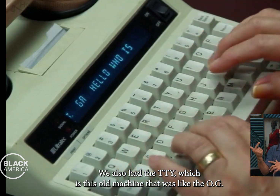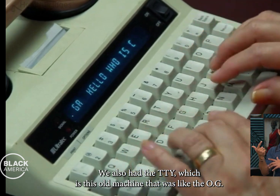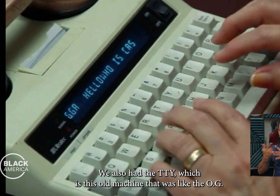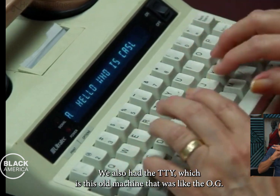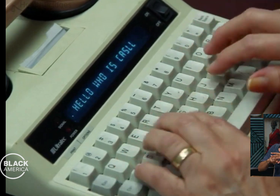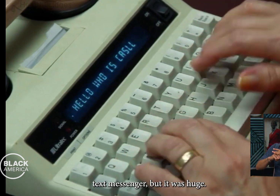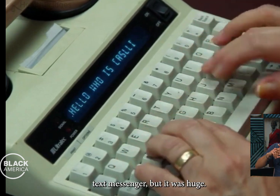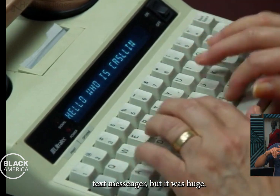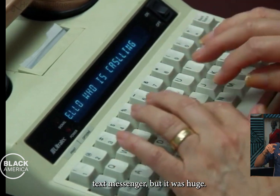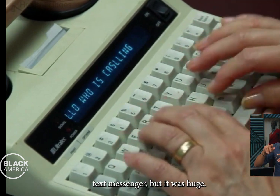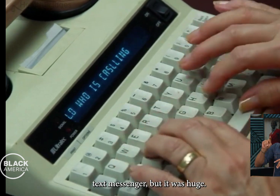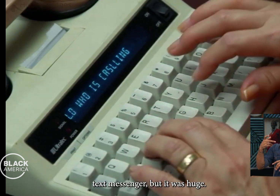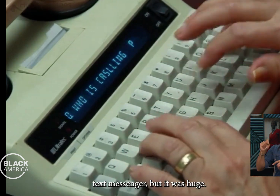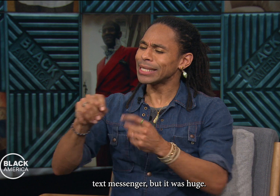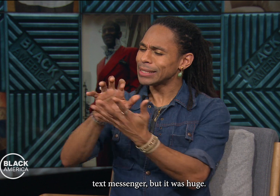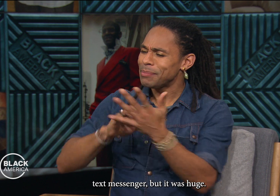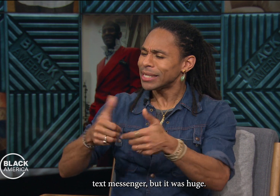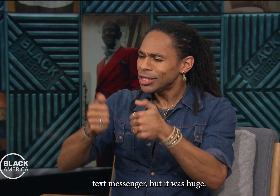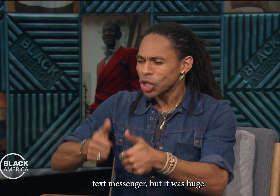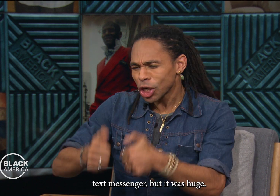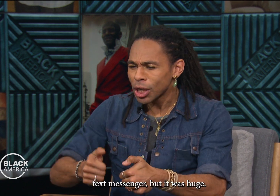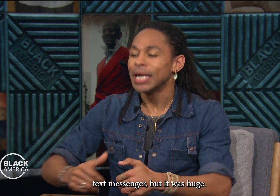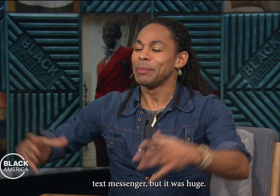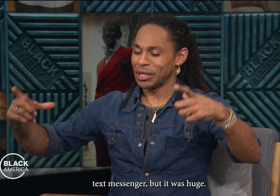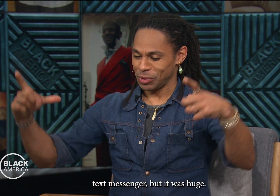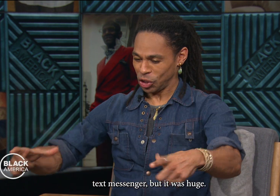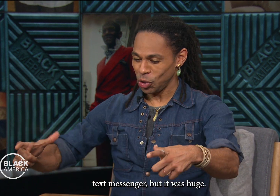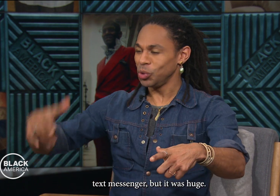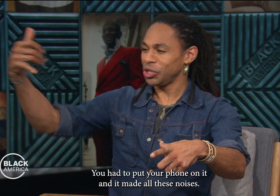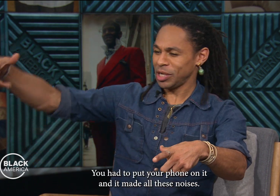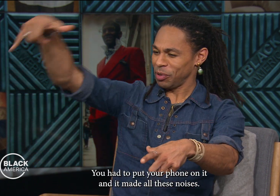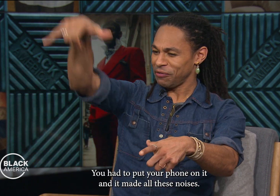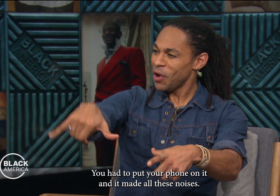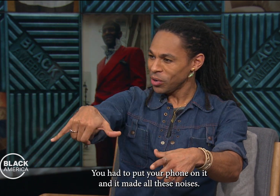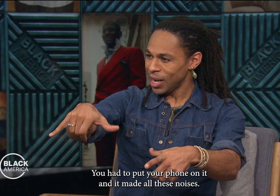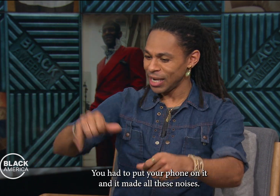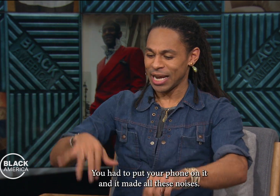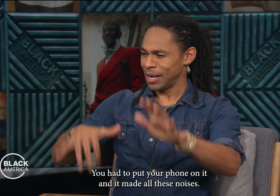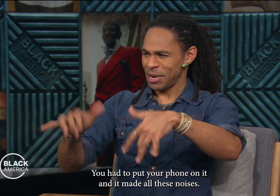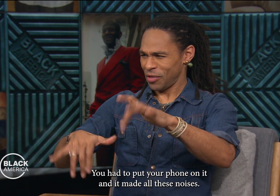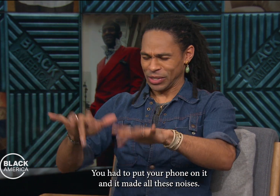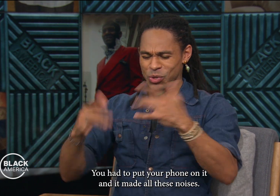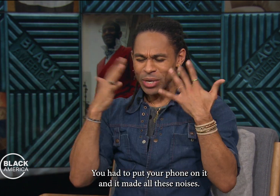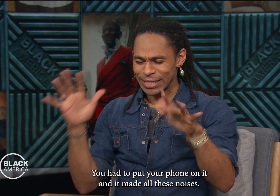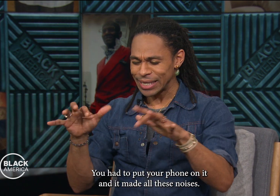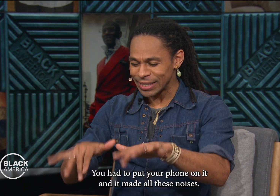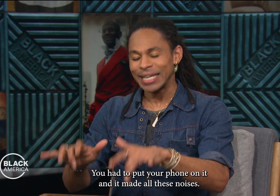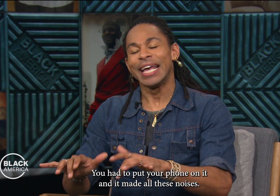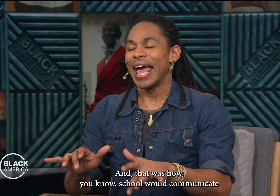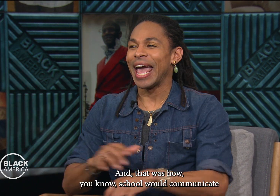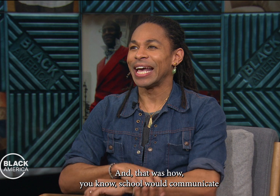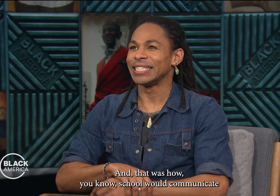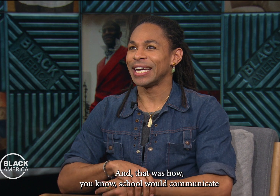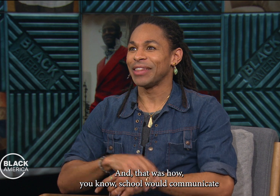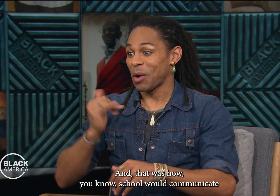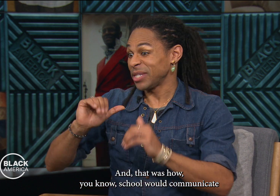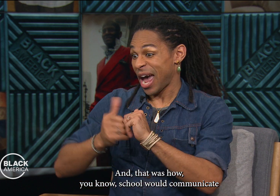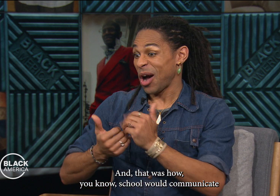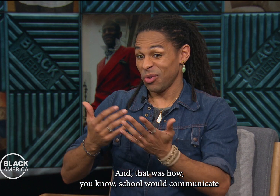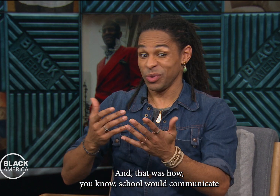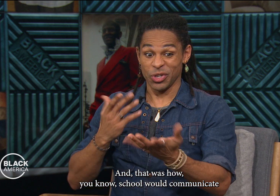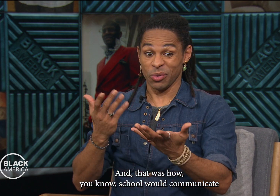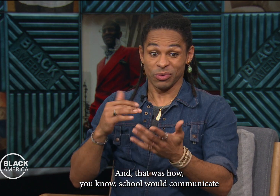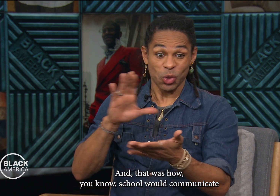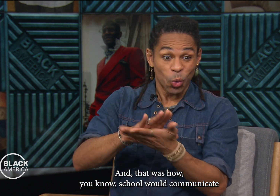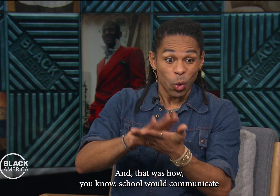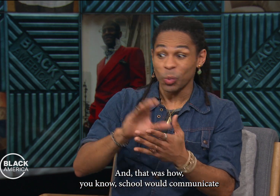the OG text messenger, but it was huge. You had to put your phone on it, and it made all these noises. And that was